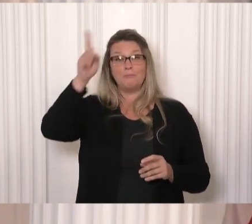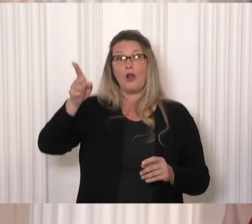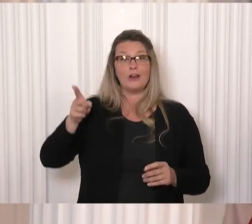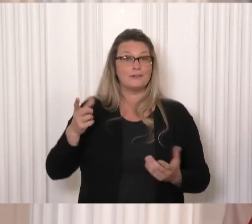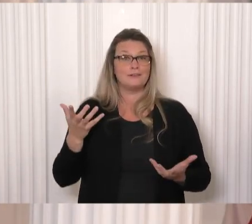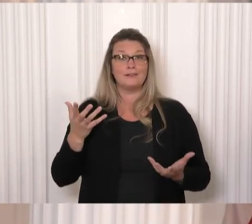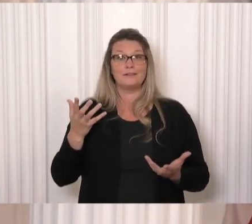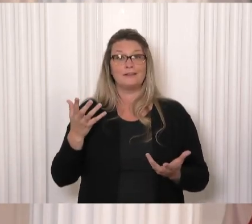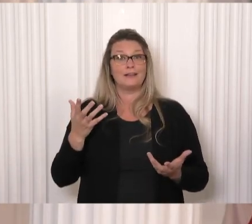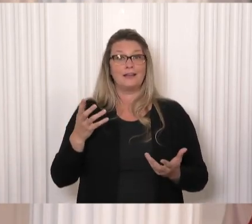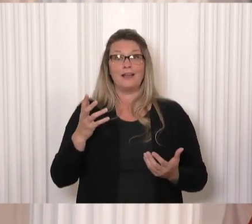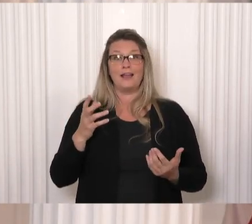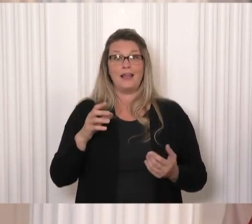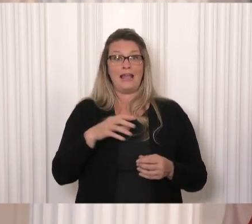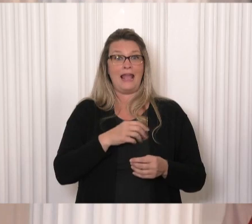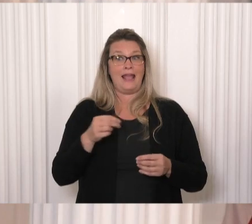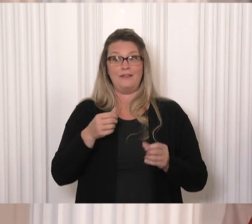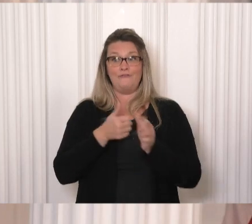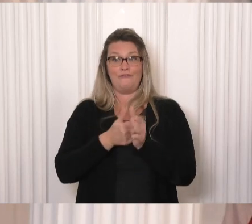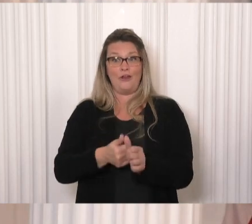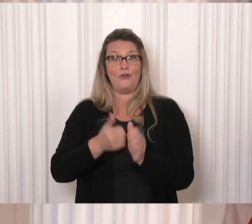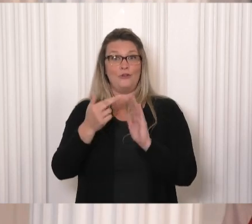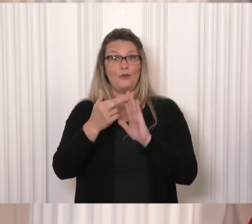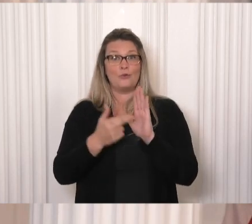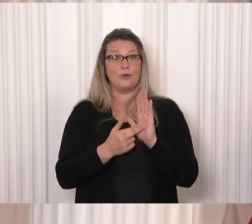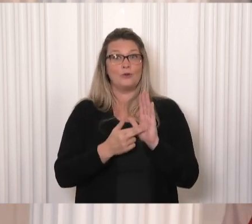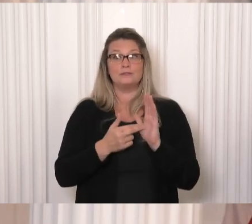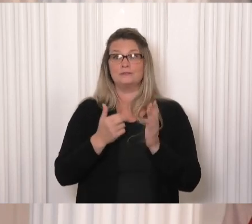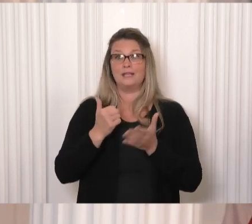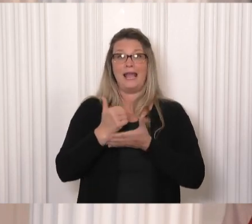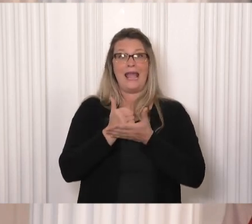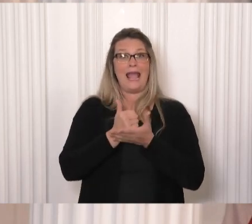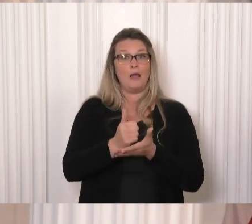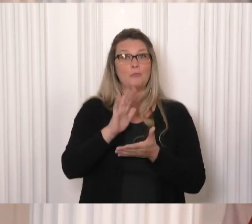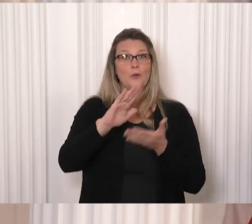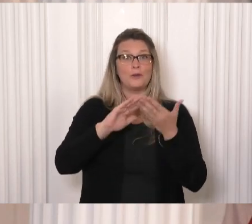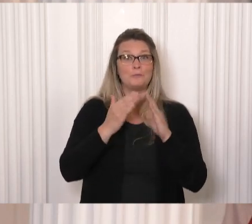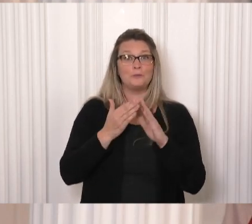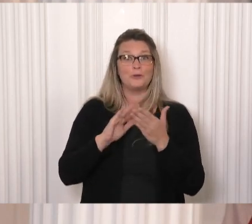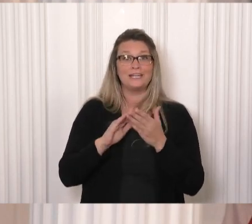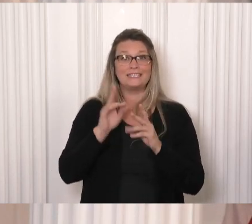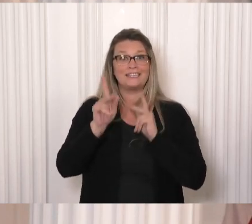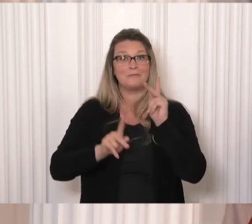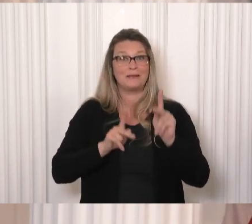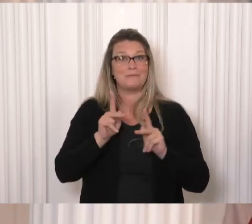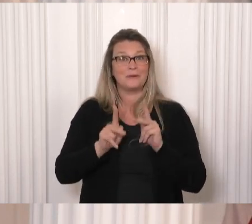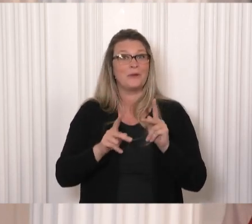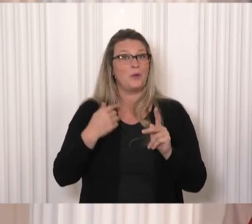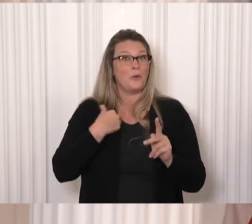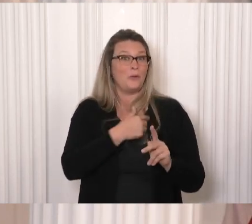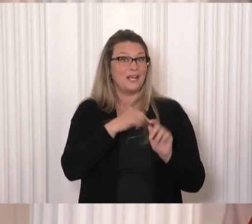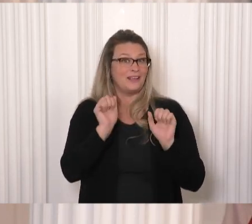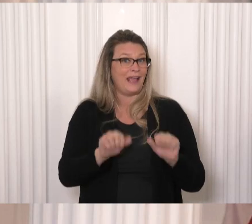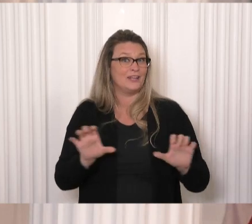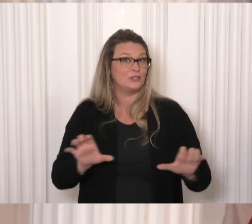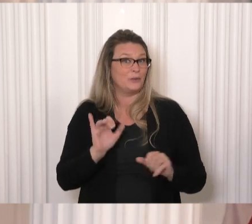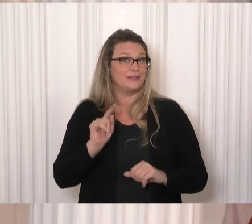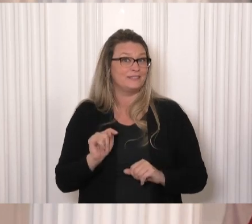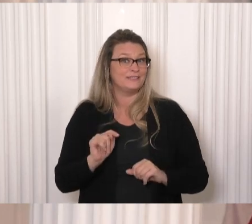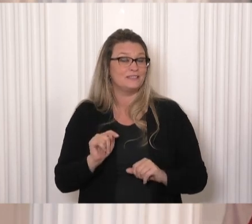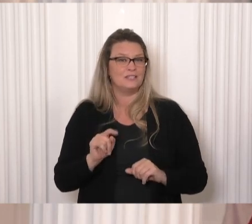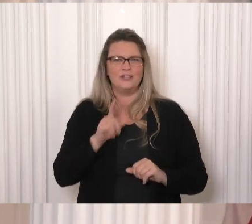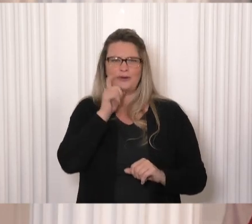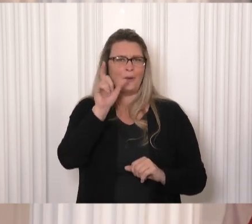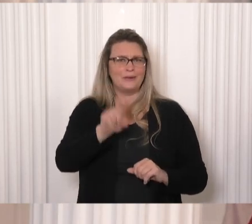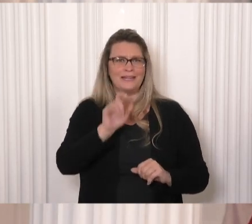protecting themselves, their families, and each other and their communities. And so we believe people can do this. You don't need IDs, you